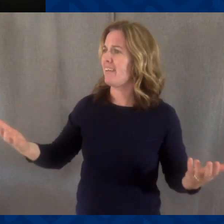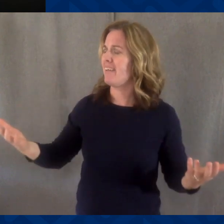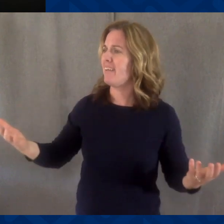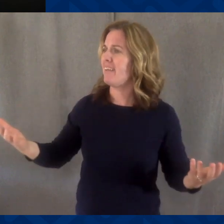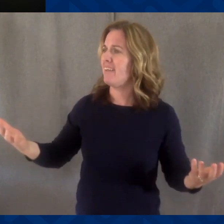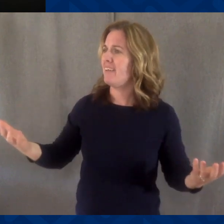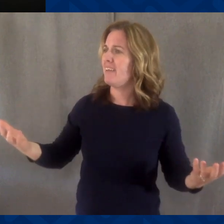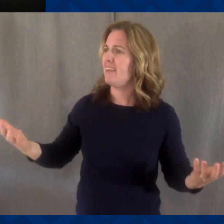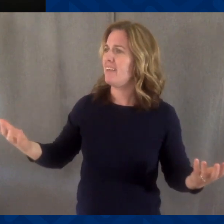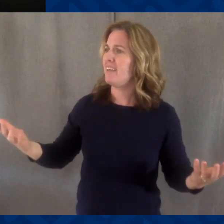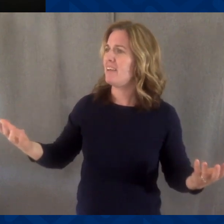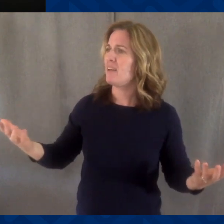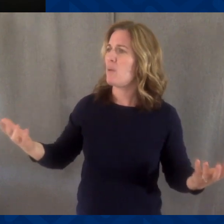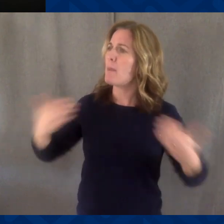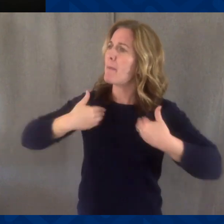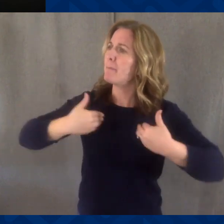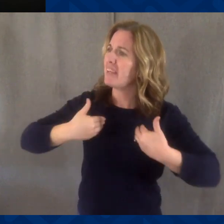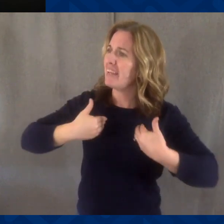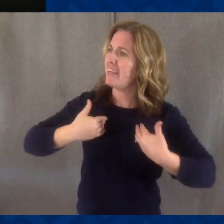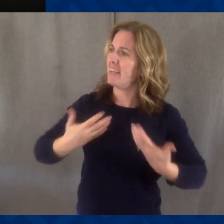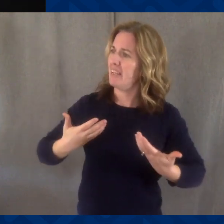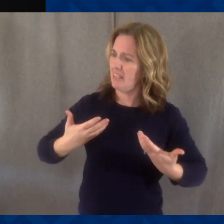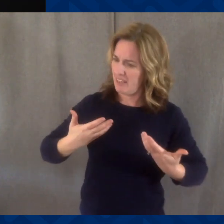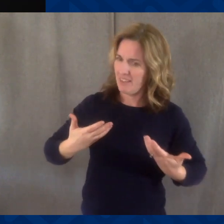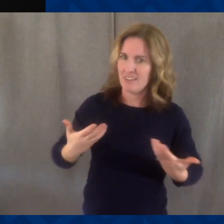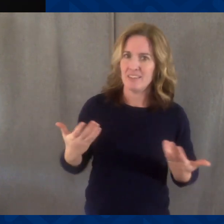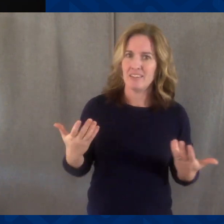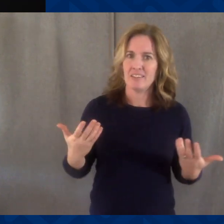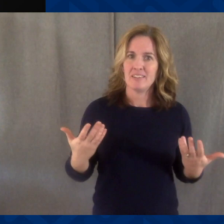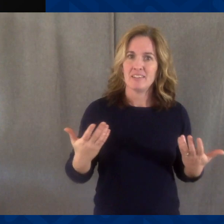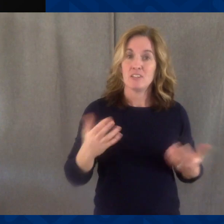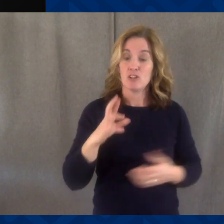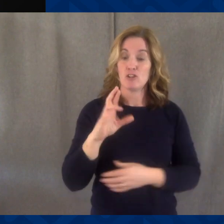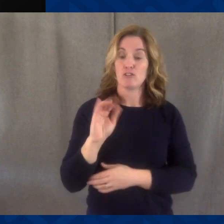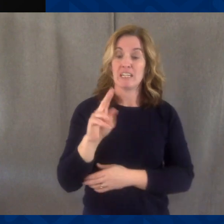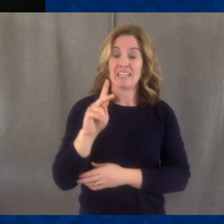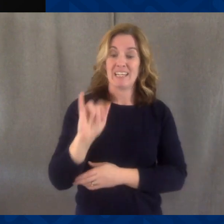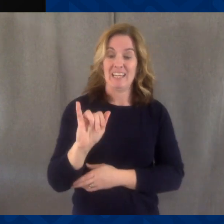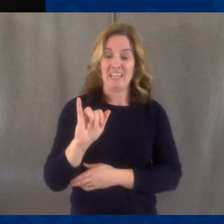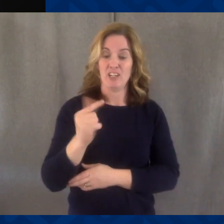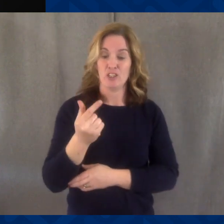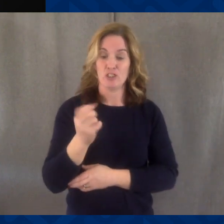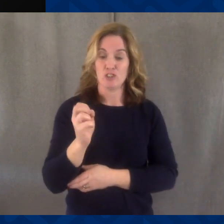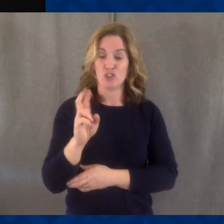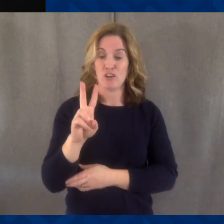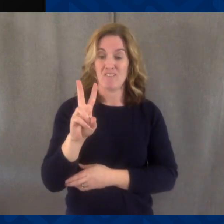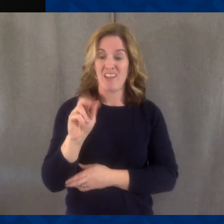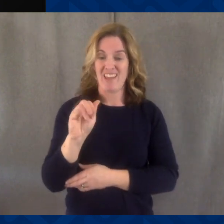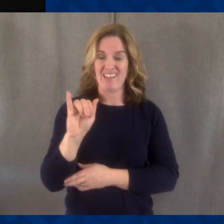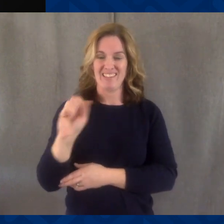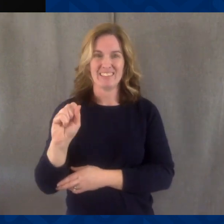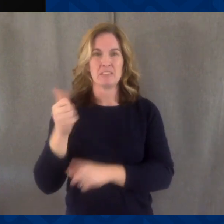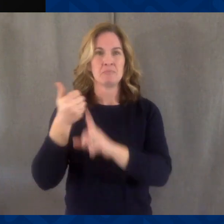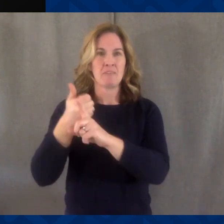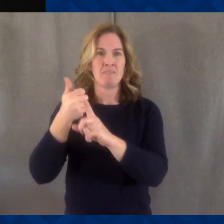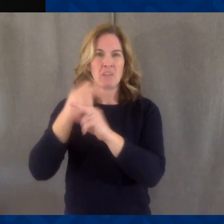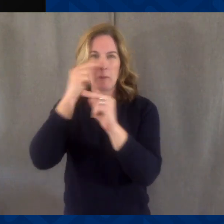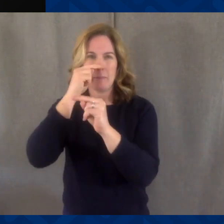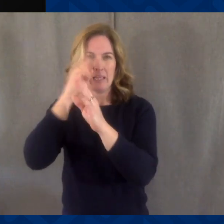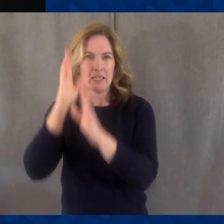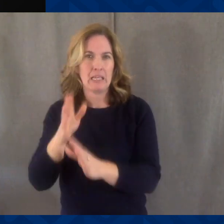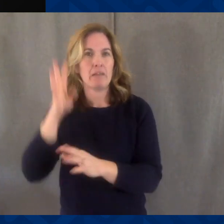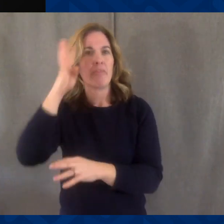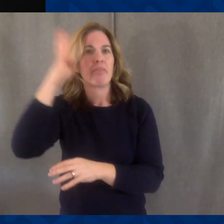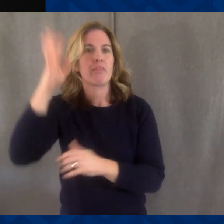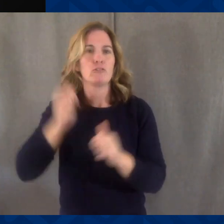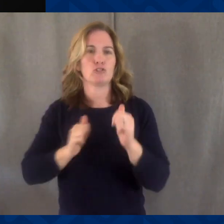about me? Ricky Gervais, he's a comedian, he's the creator of The Office. He